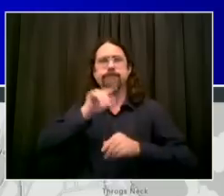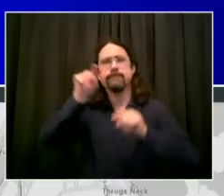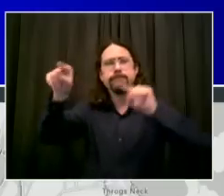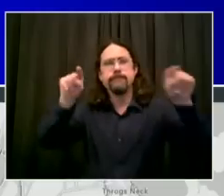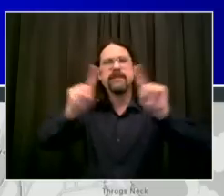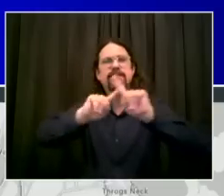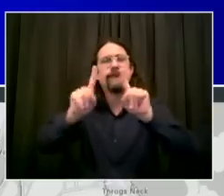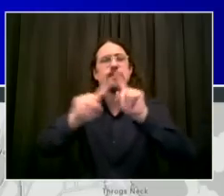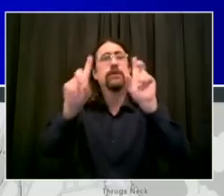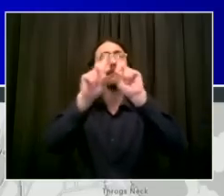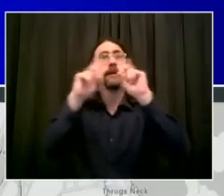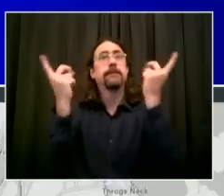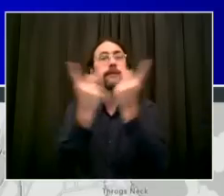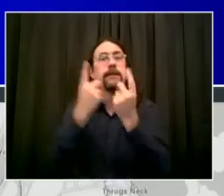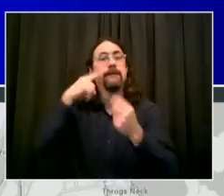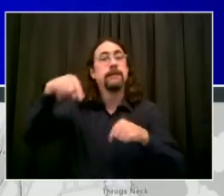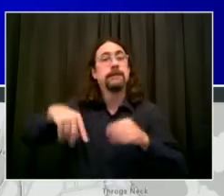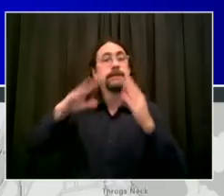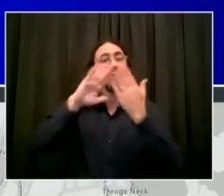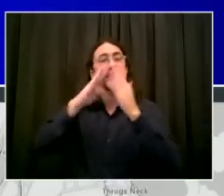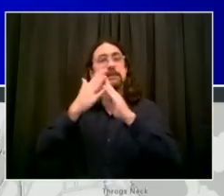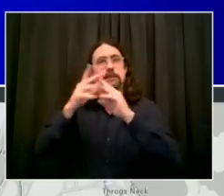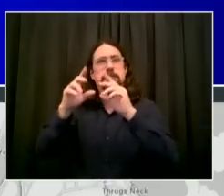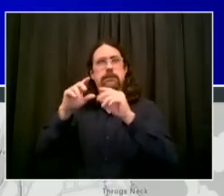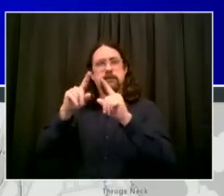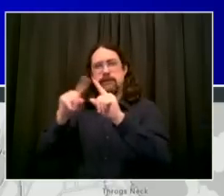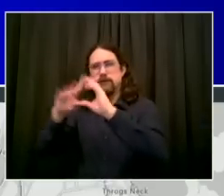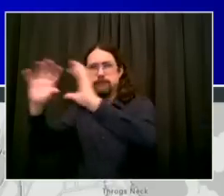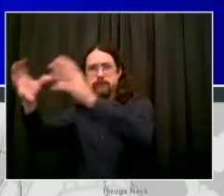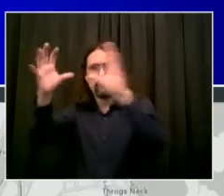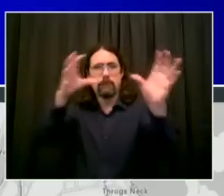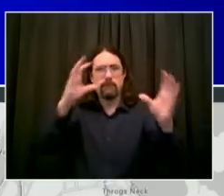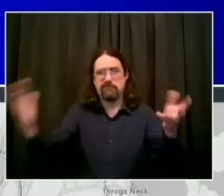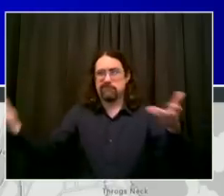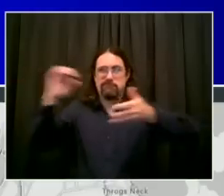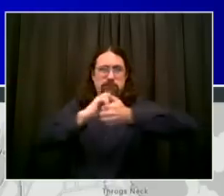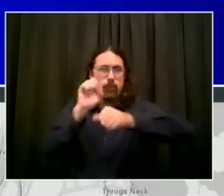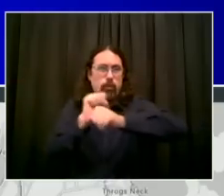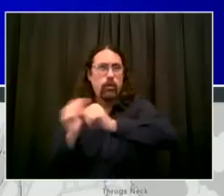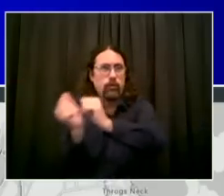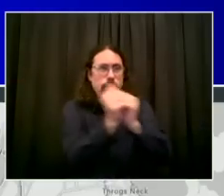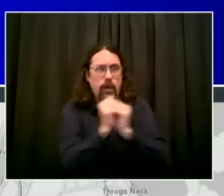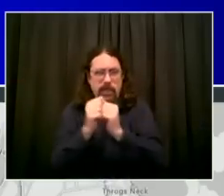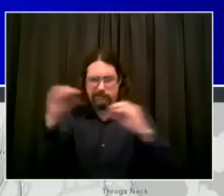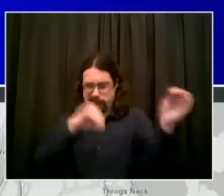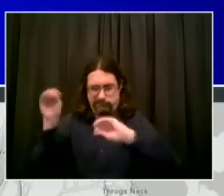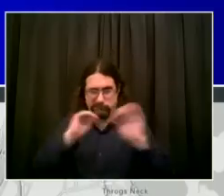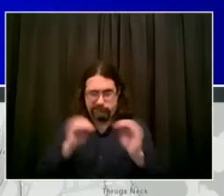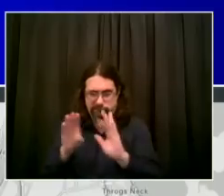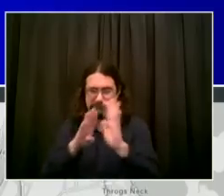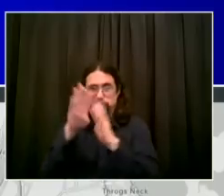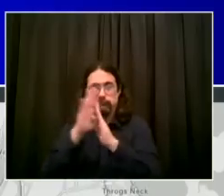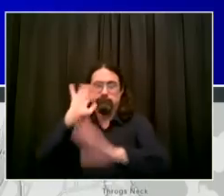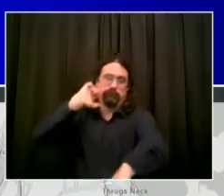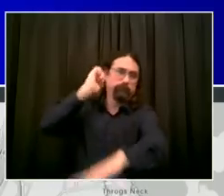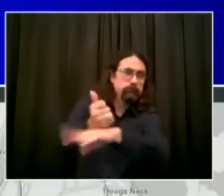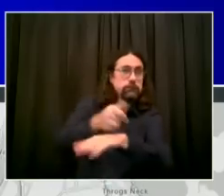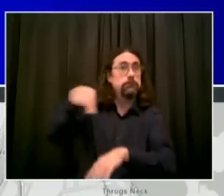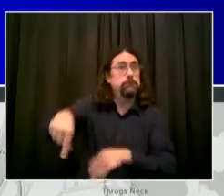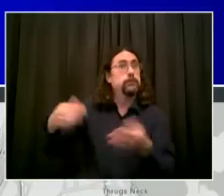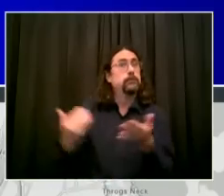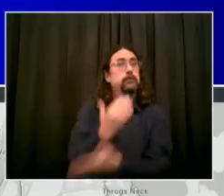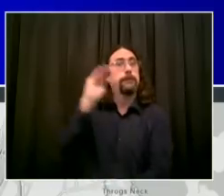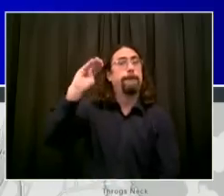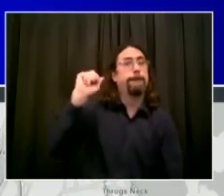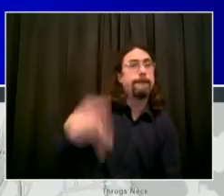so quickly so all New Yorkers could get this clarity. Now, clearly, we need to do a lot of outreach. We need to get out there and explain to people what's going on.